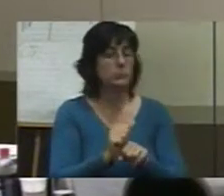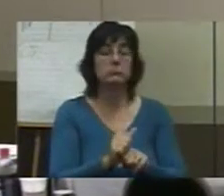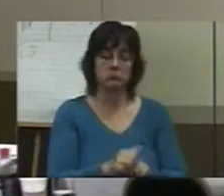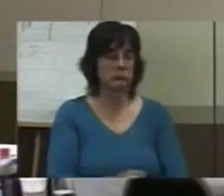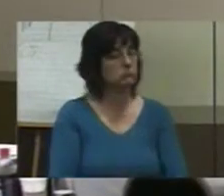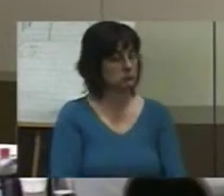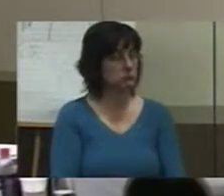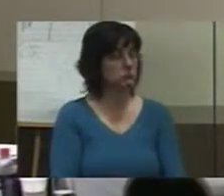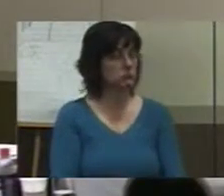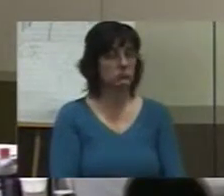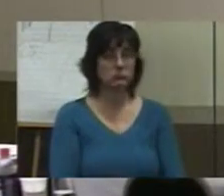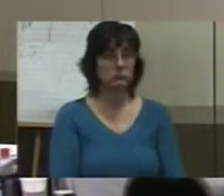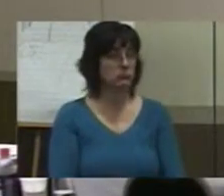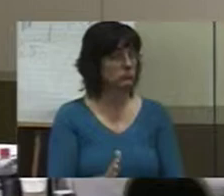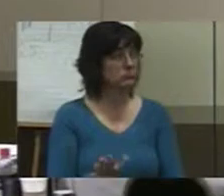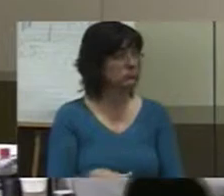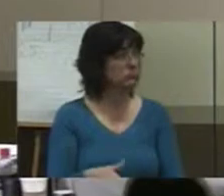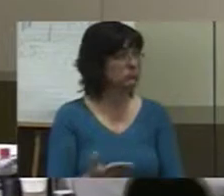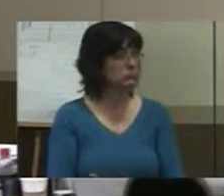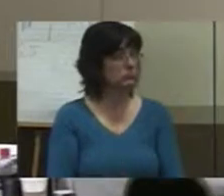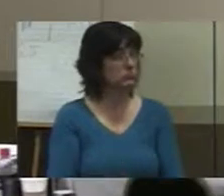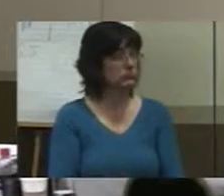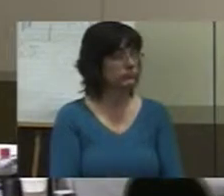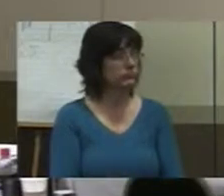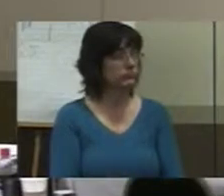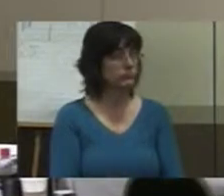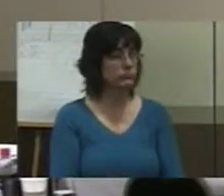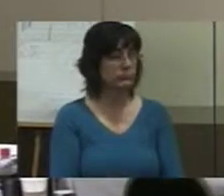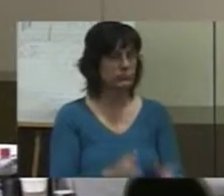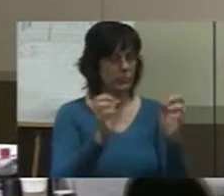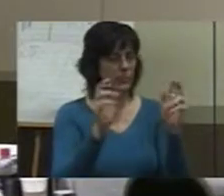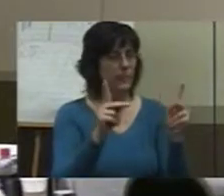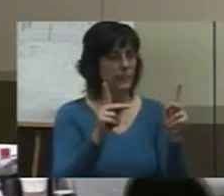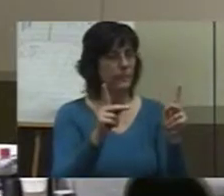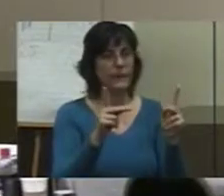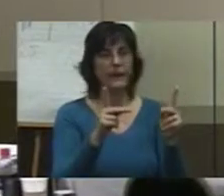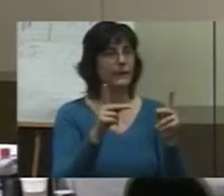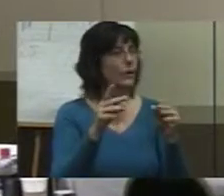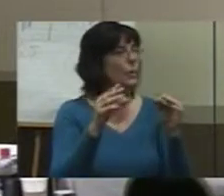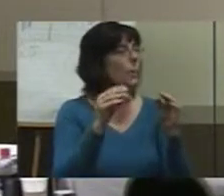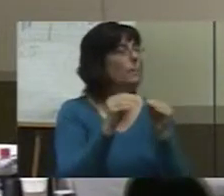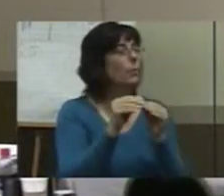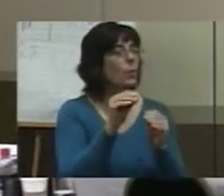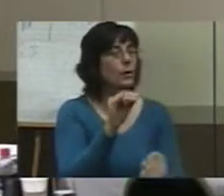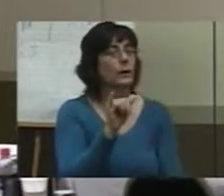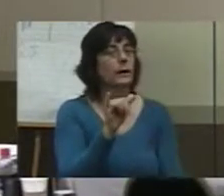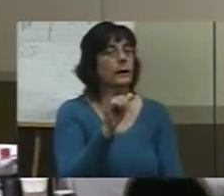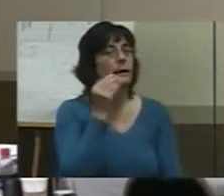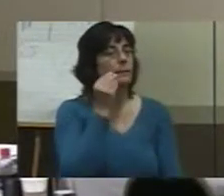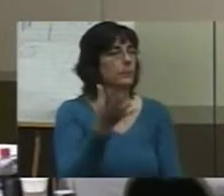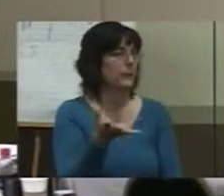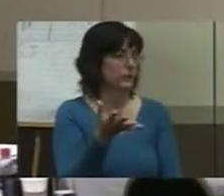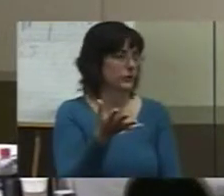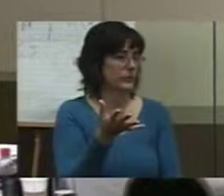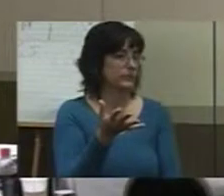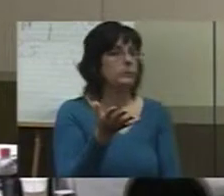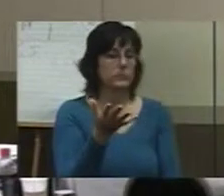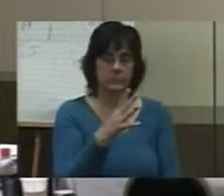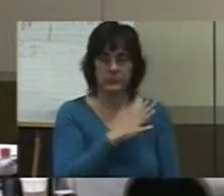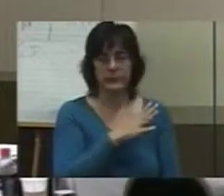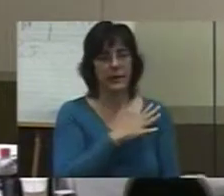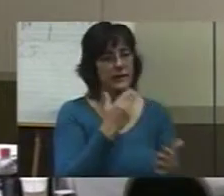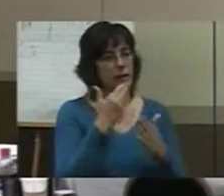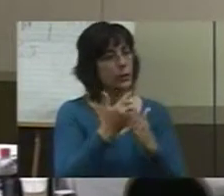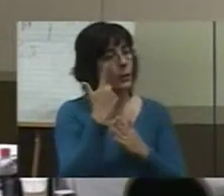achievement and ability to work. Good, great. Anything else? All right, so more